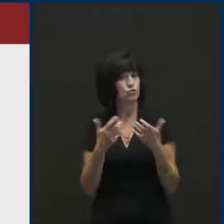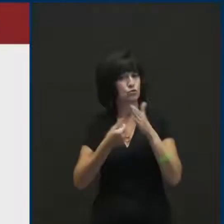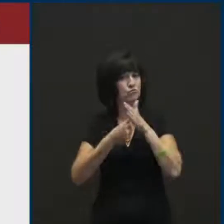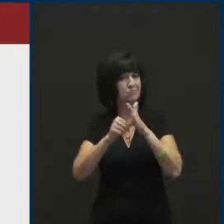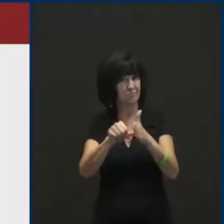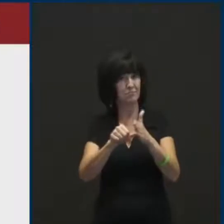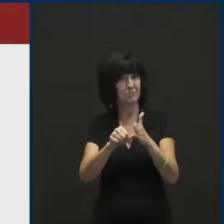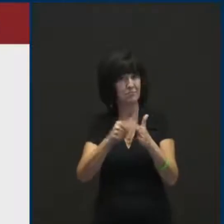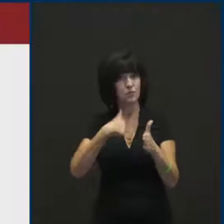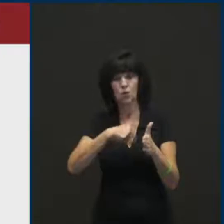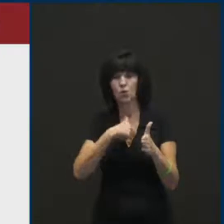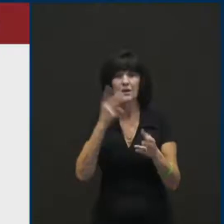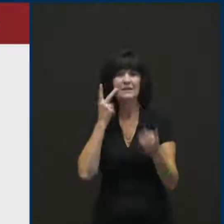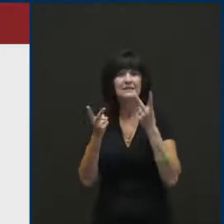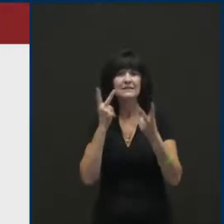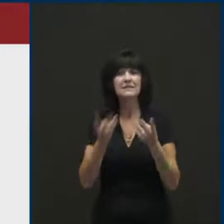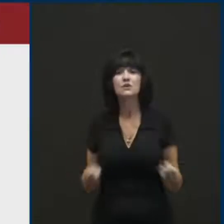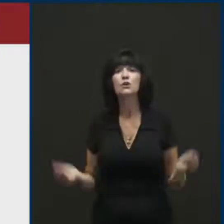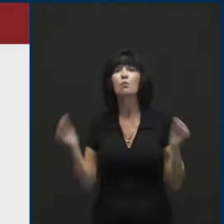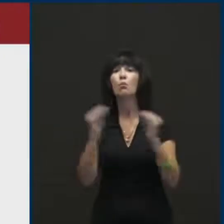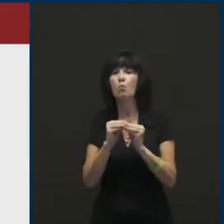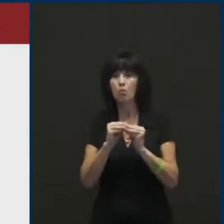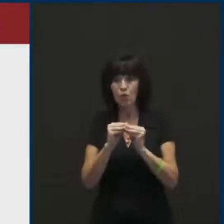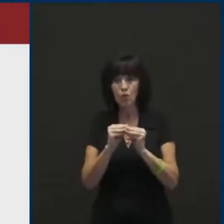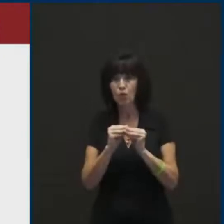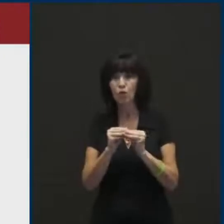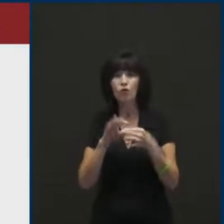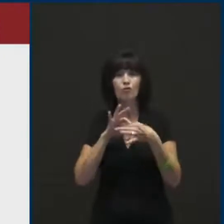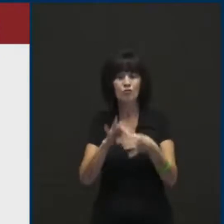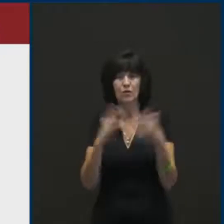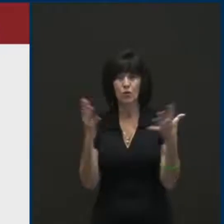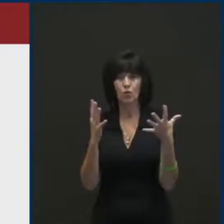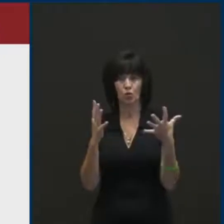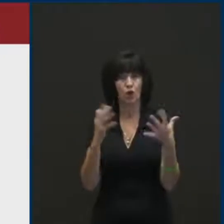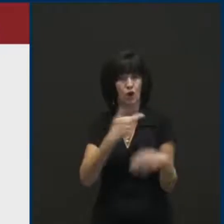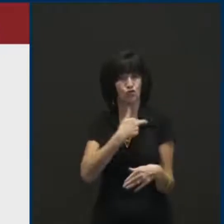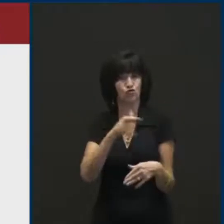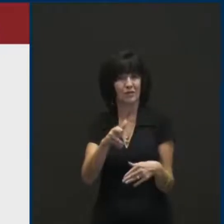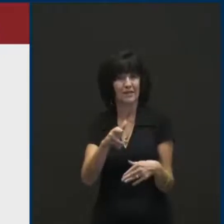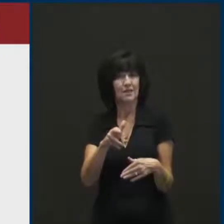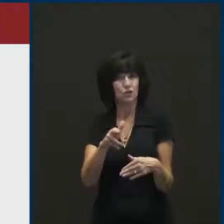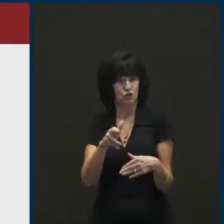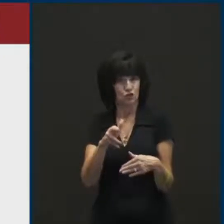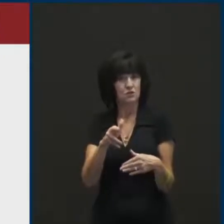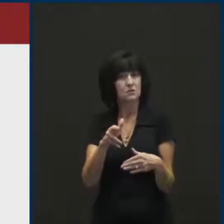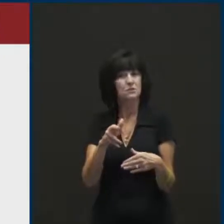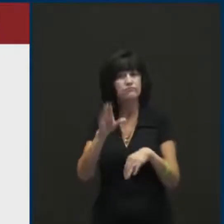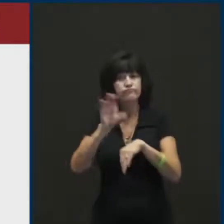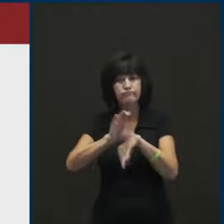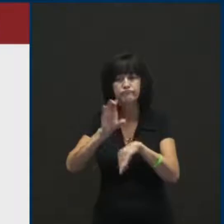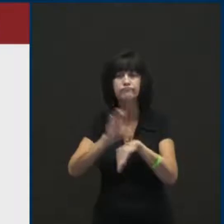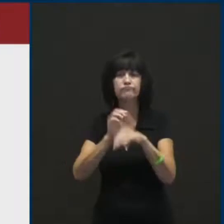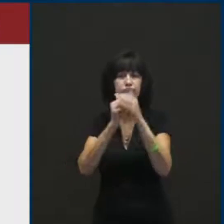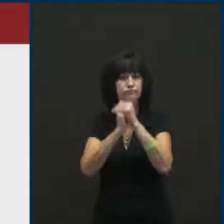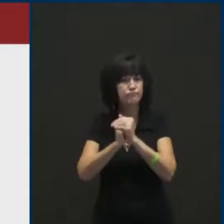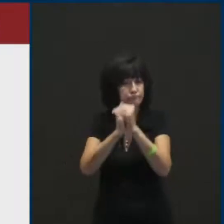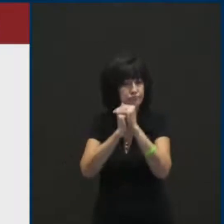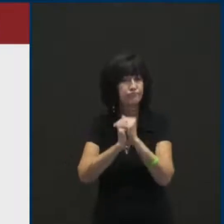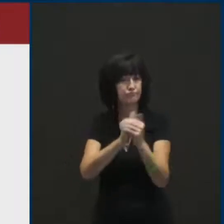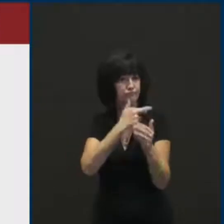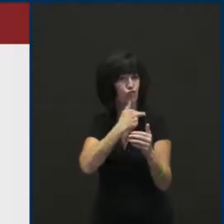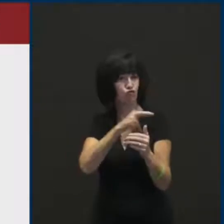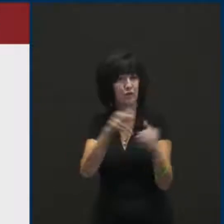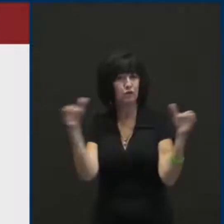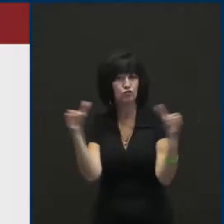and outbreaks related to religious services and weddings. In fact, 2 pretty significant